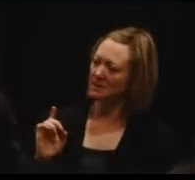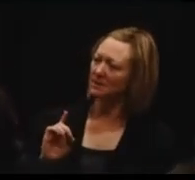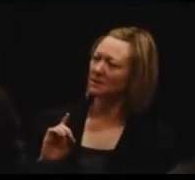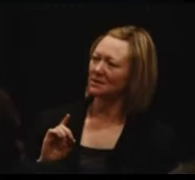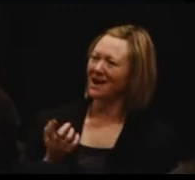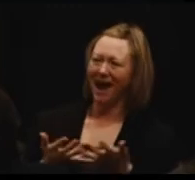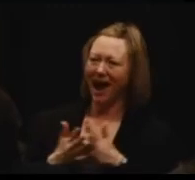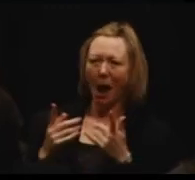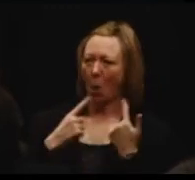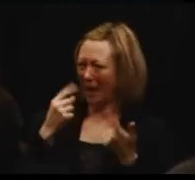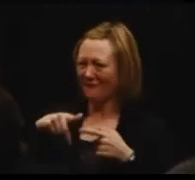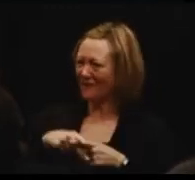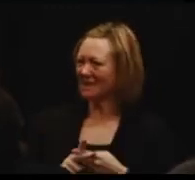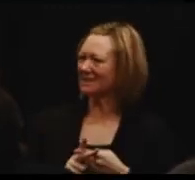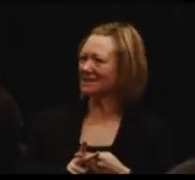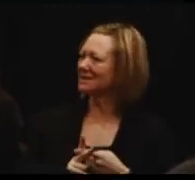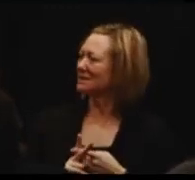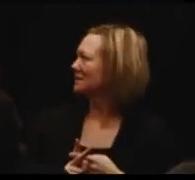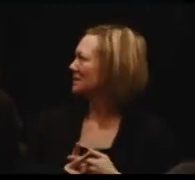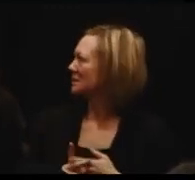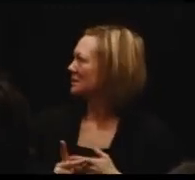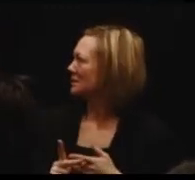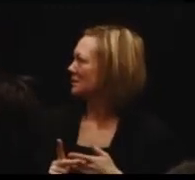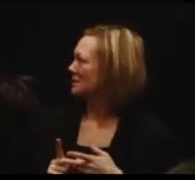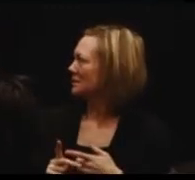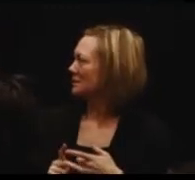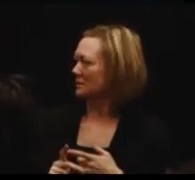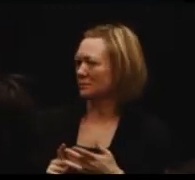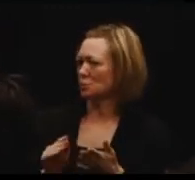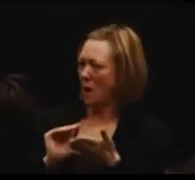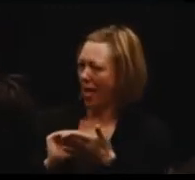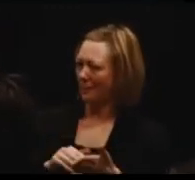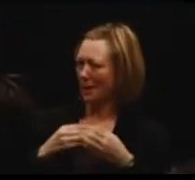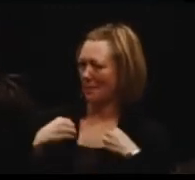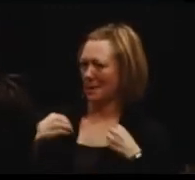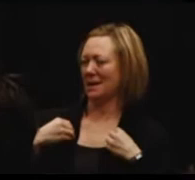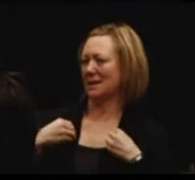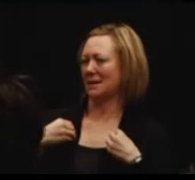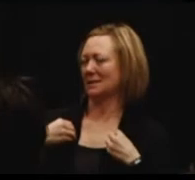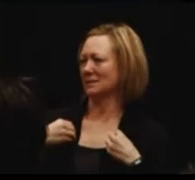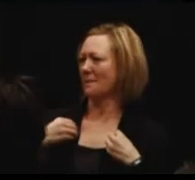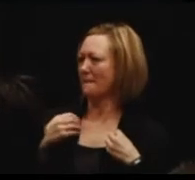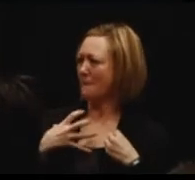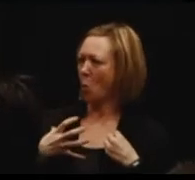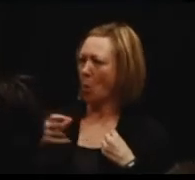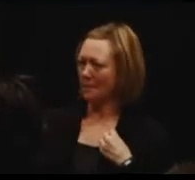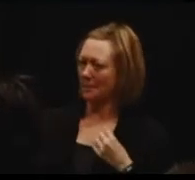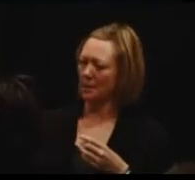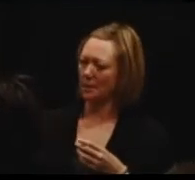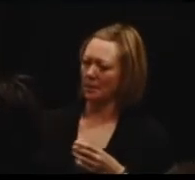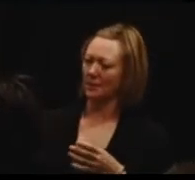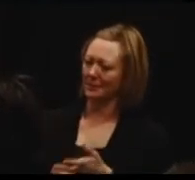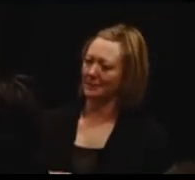what can we do here to help companies take on people for longer periods of time and give them the training they need from a lower